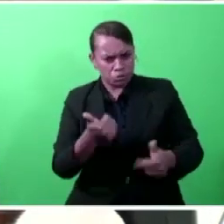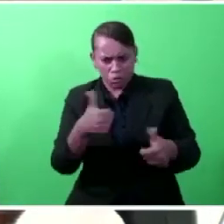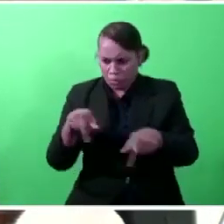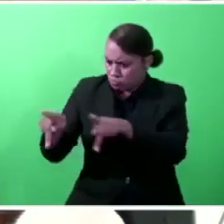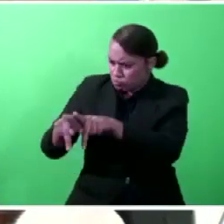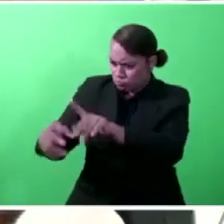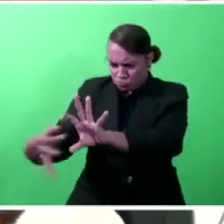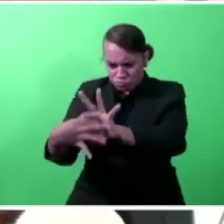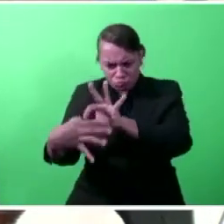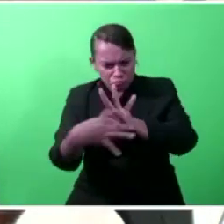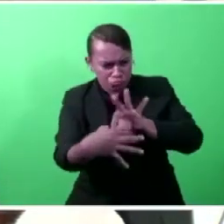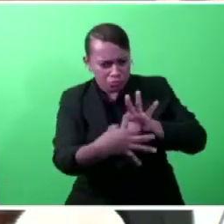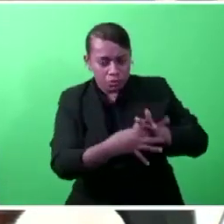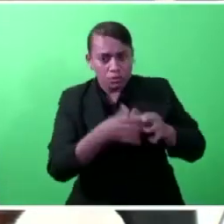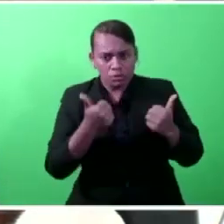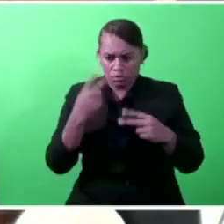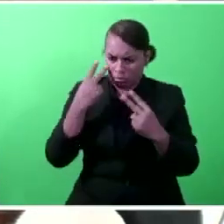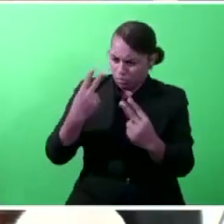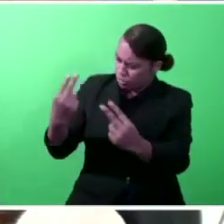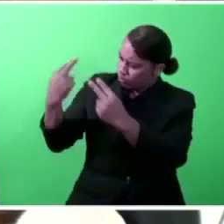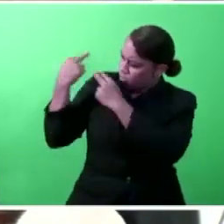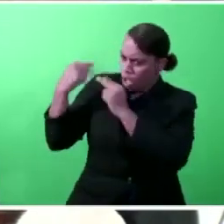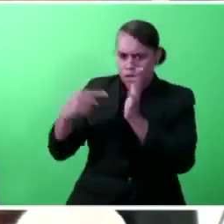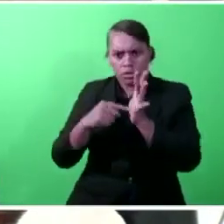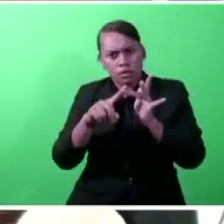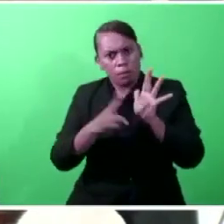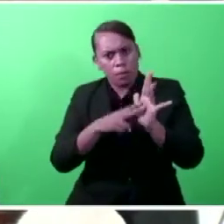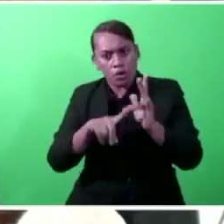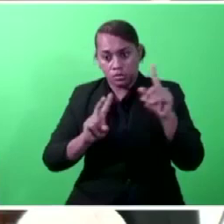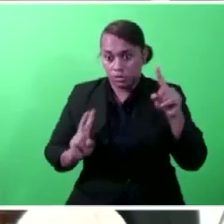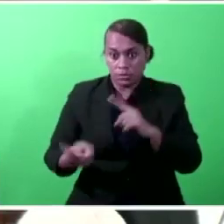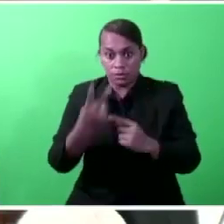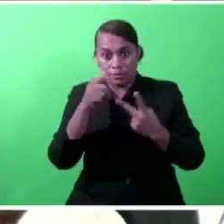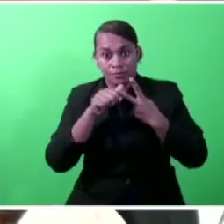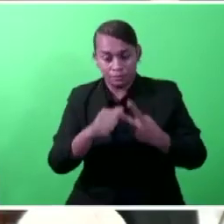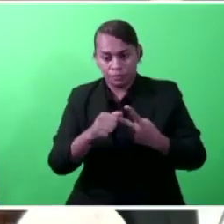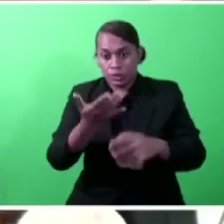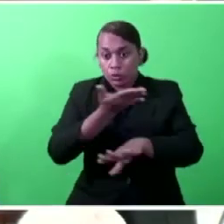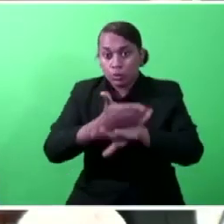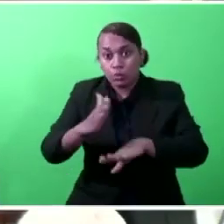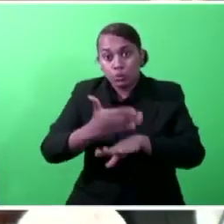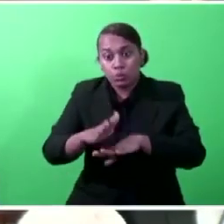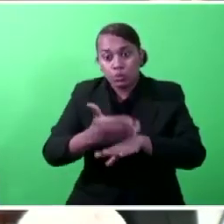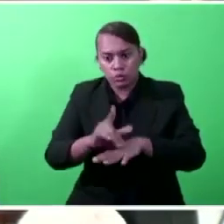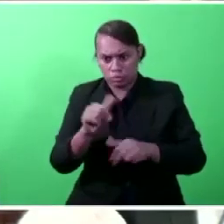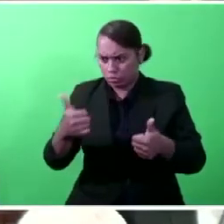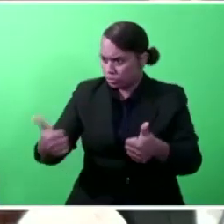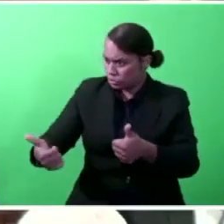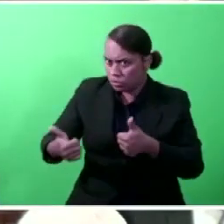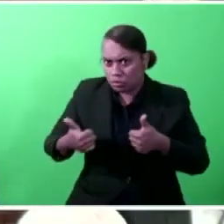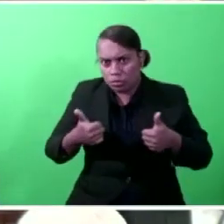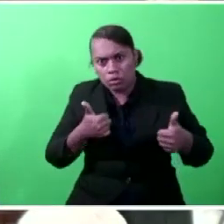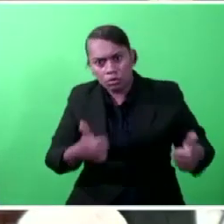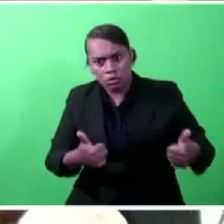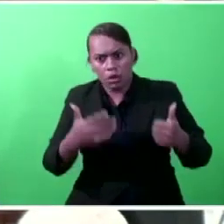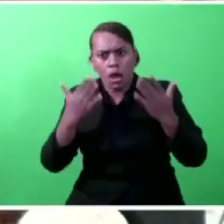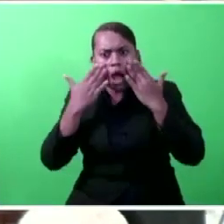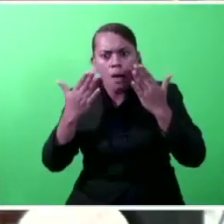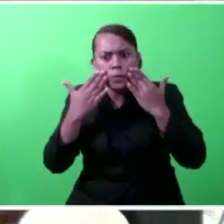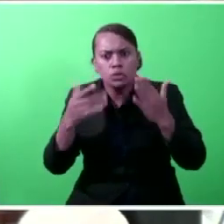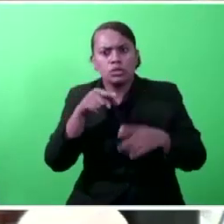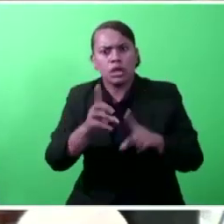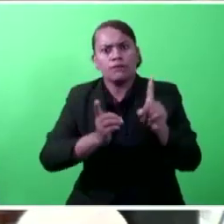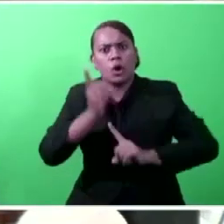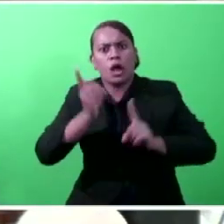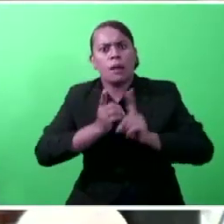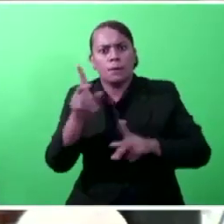and Tino. Secondly, the new National Emergency Operations Center made a huge difference. We appreciate our development partners that